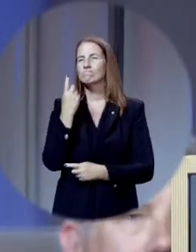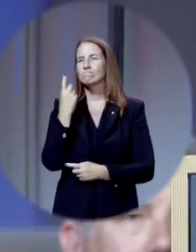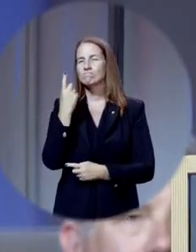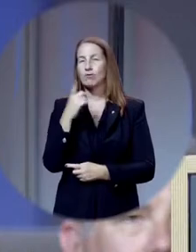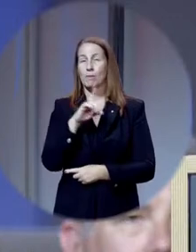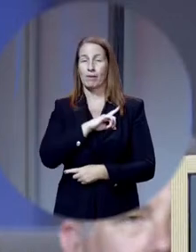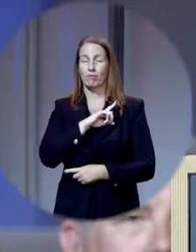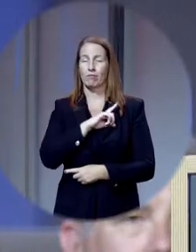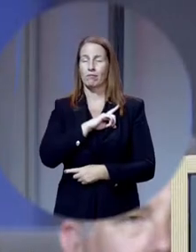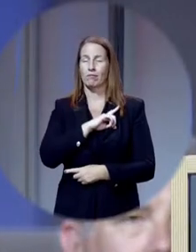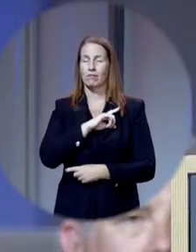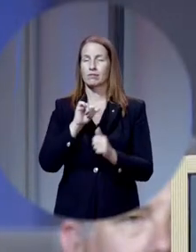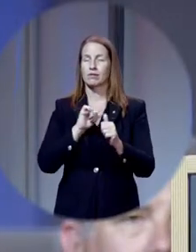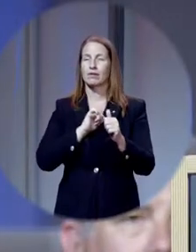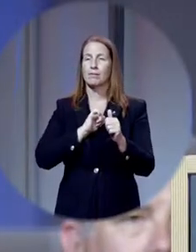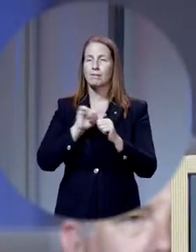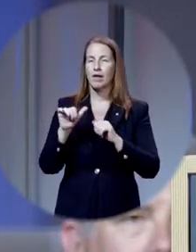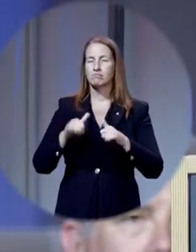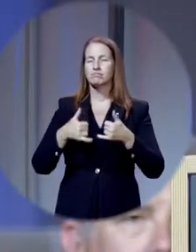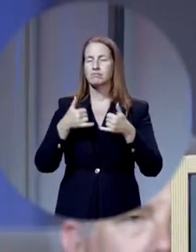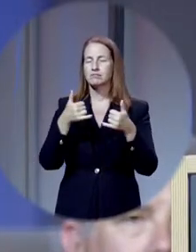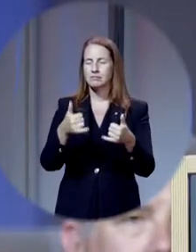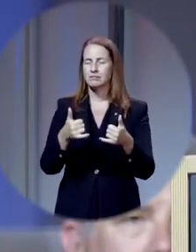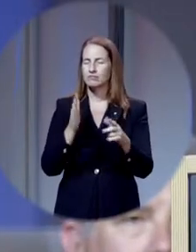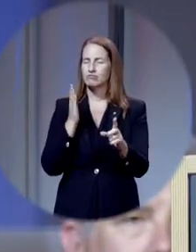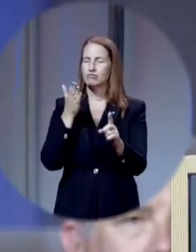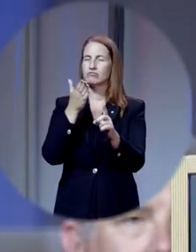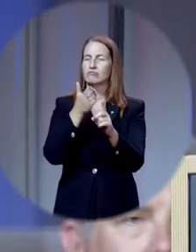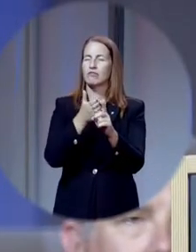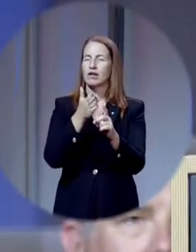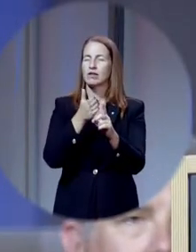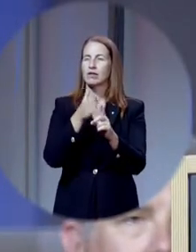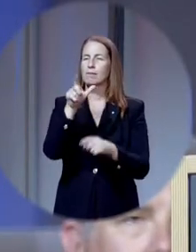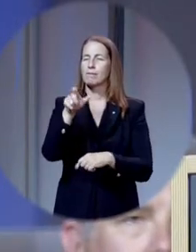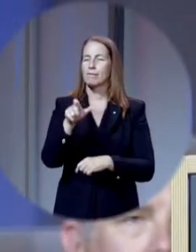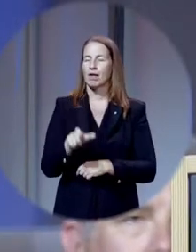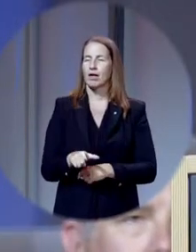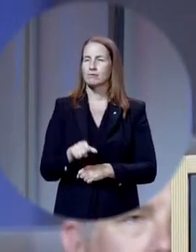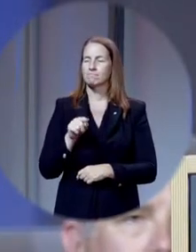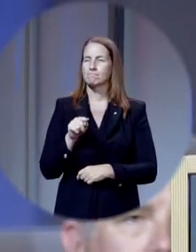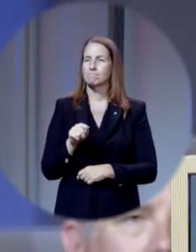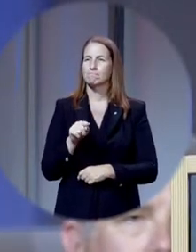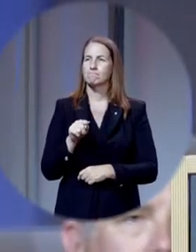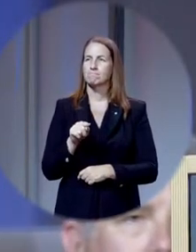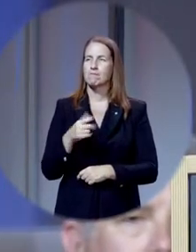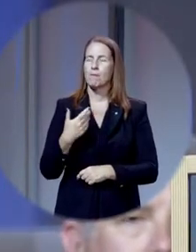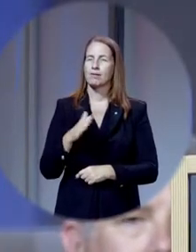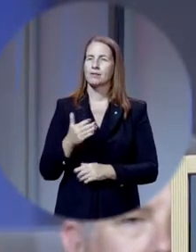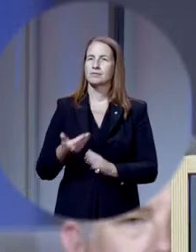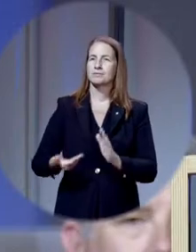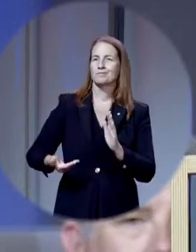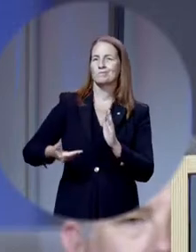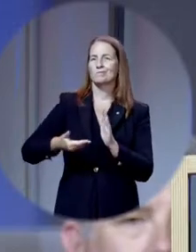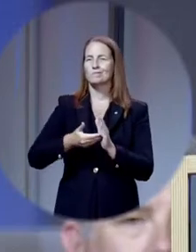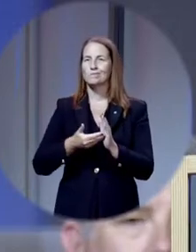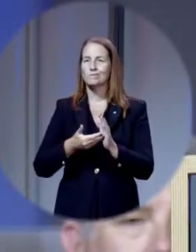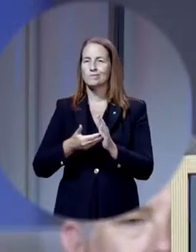our best recognition for somebody who's made a significant contribution to our